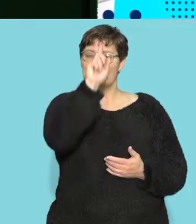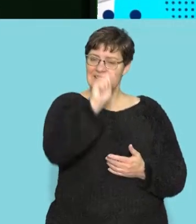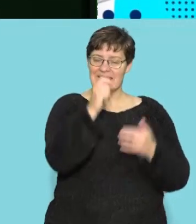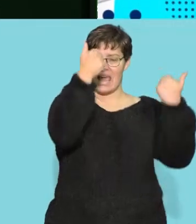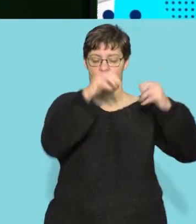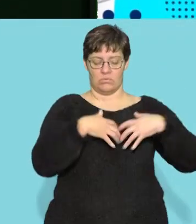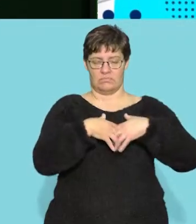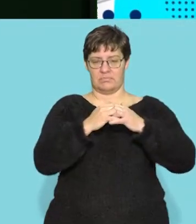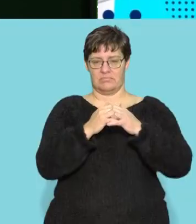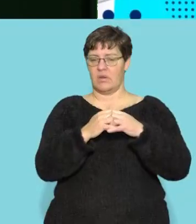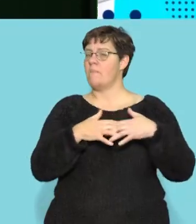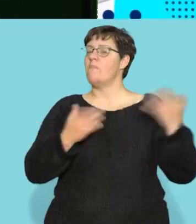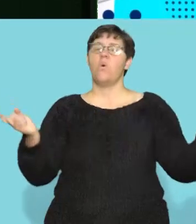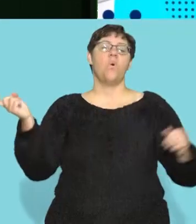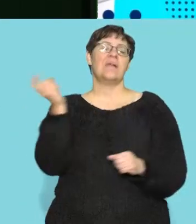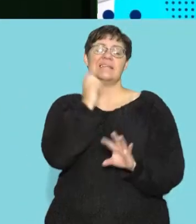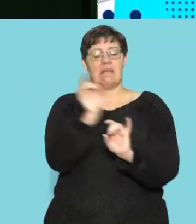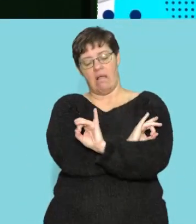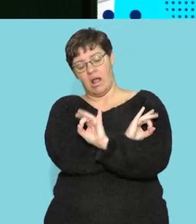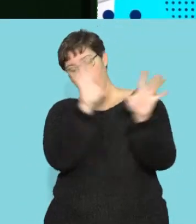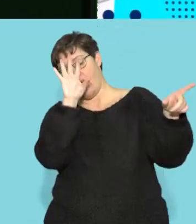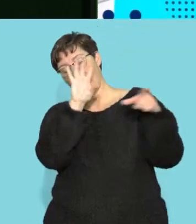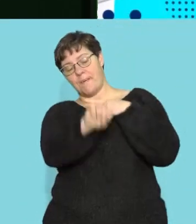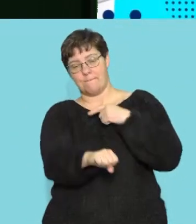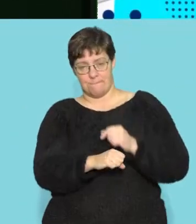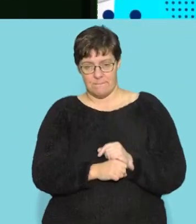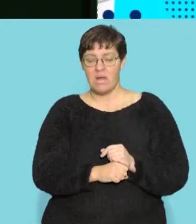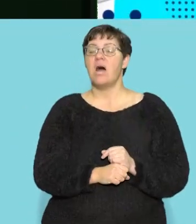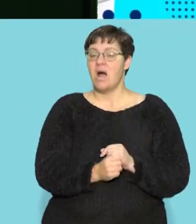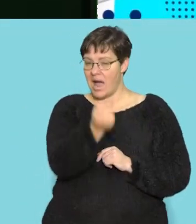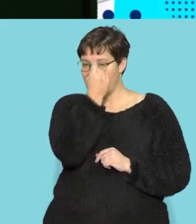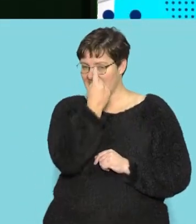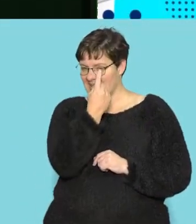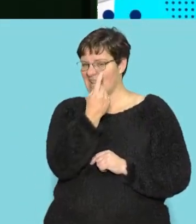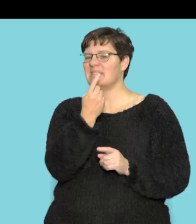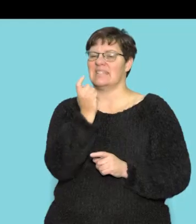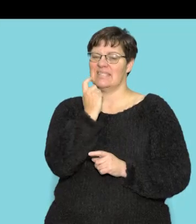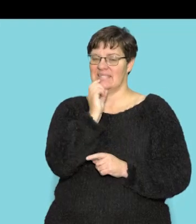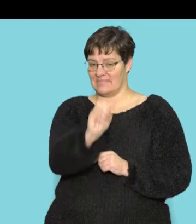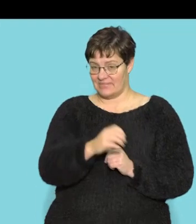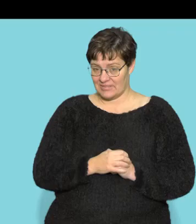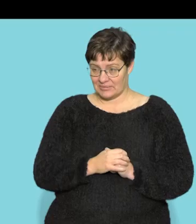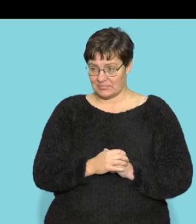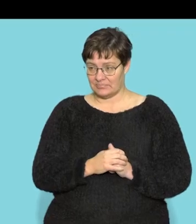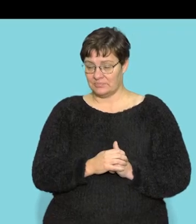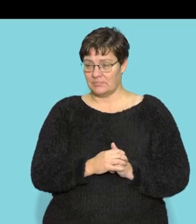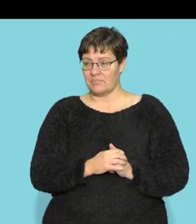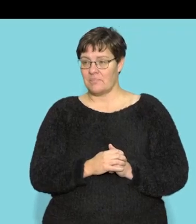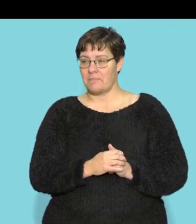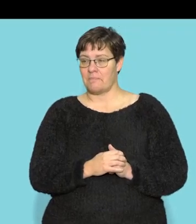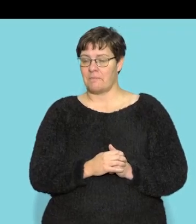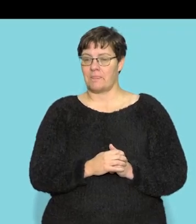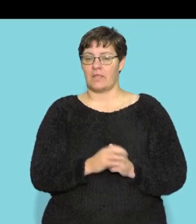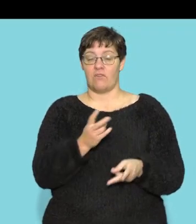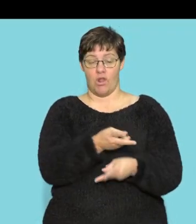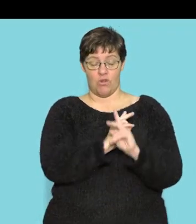account. It will make it much clearer and easier for you to understand. Let's do that. Okay, here we